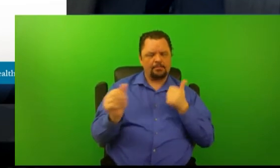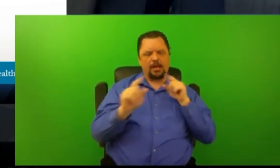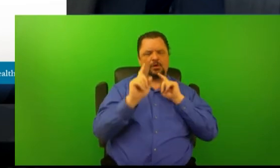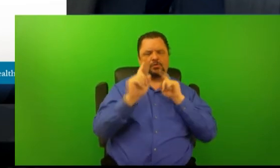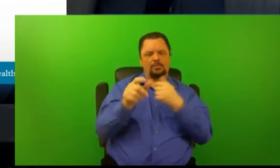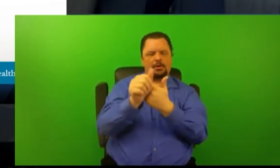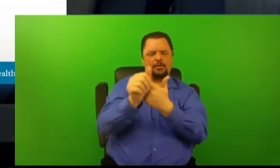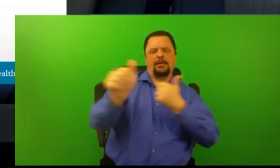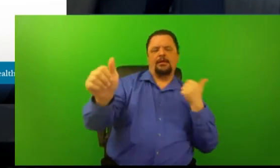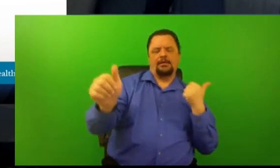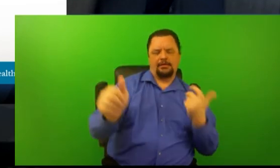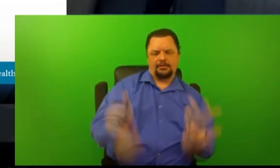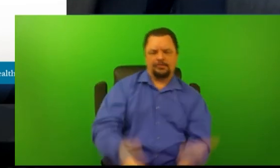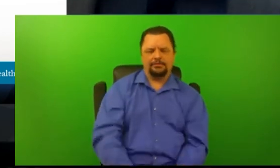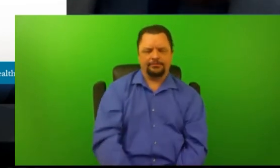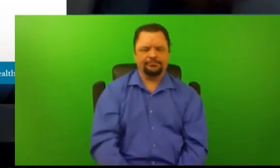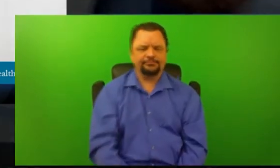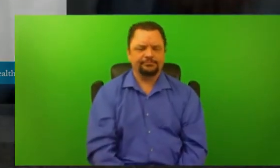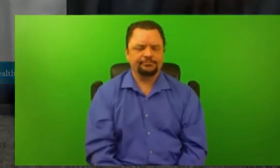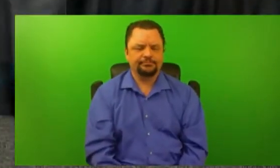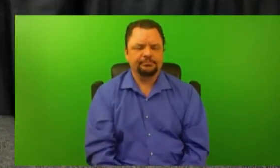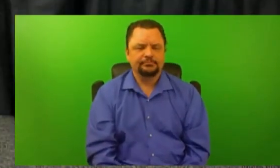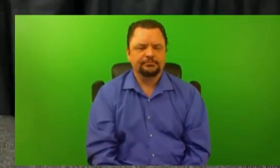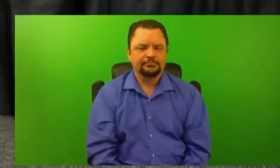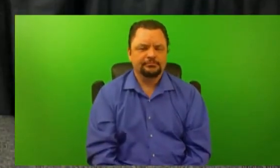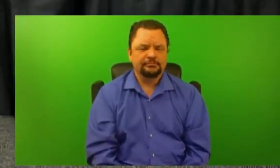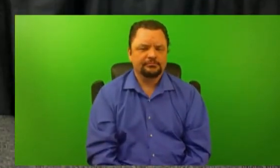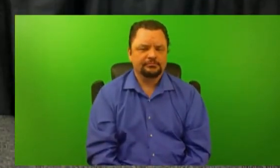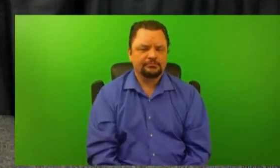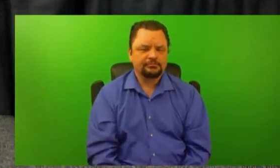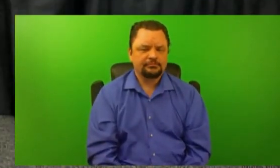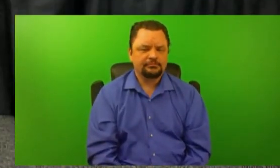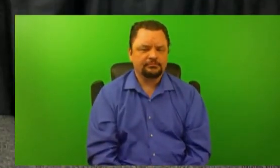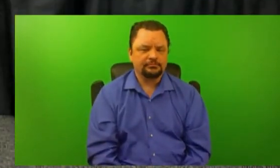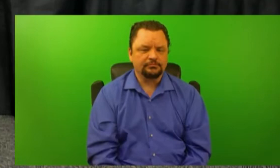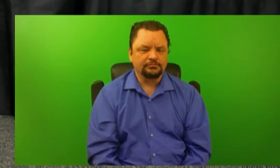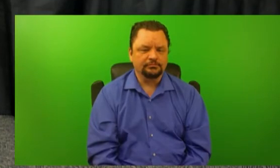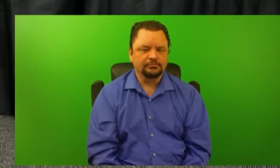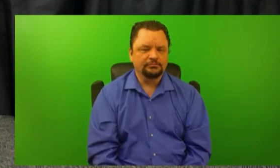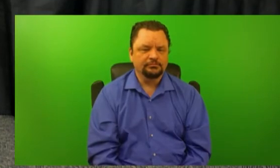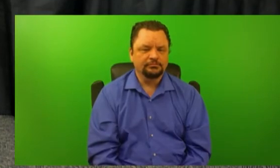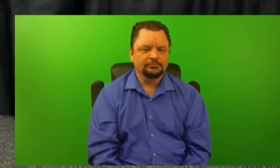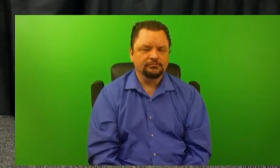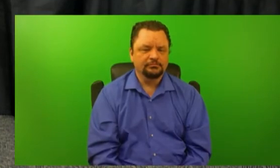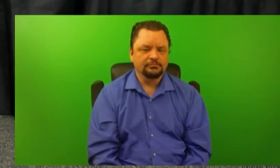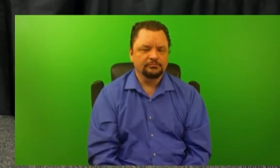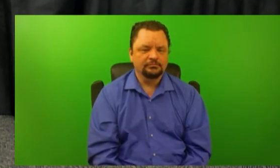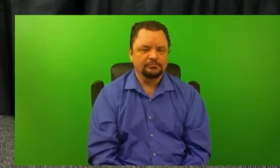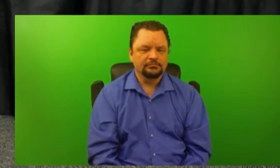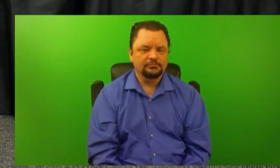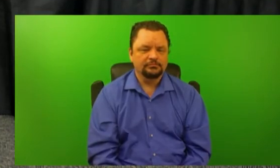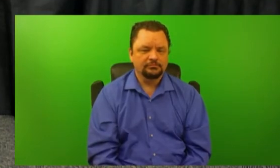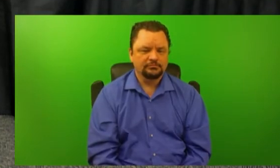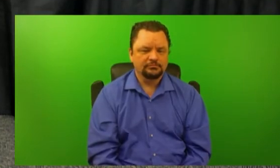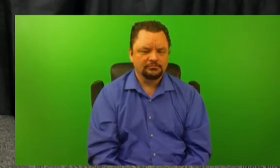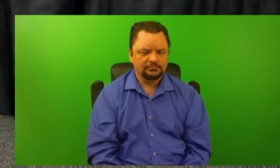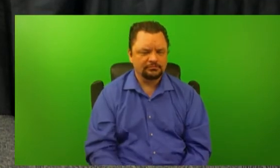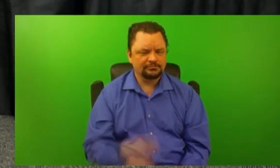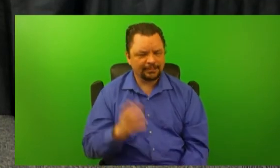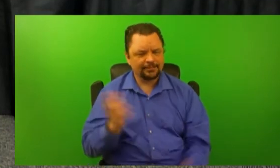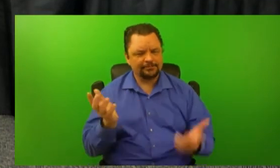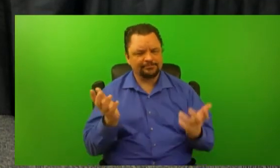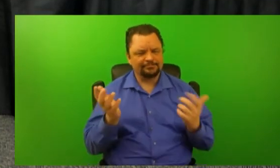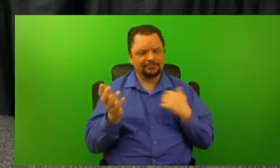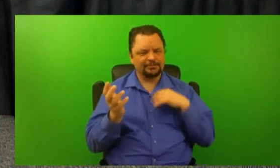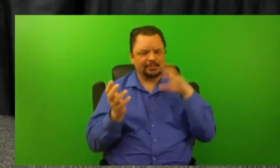Fadi, can I guess one option, if we would like to in order to more highlight the current